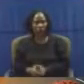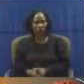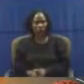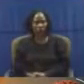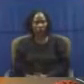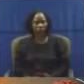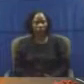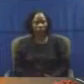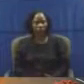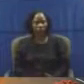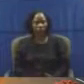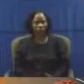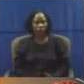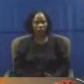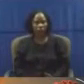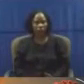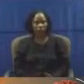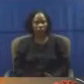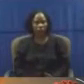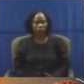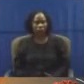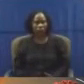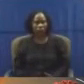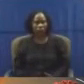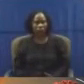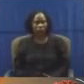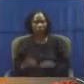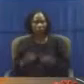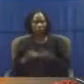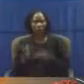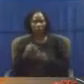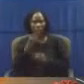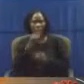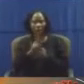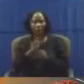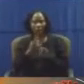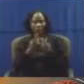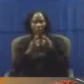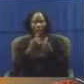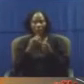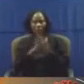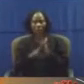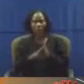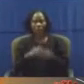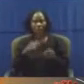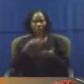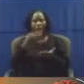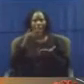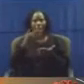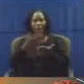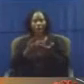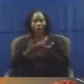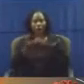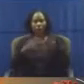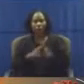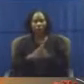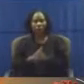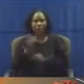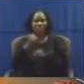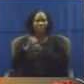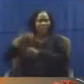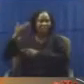3 years, 3 months ago, or 6 months ago, even a year, and I'm not getting the answer. It's because our people are searching